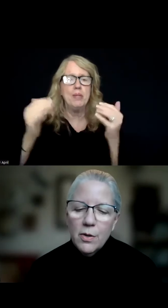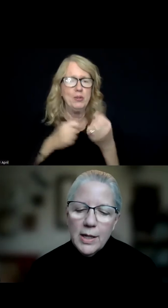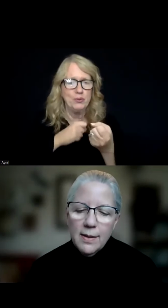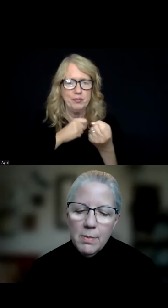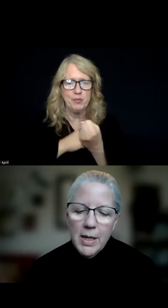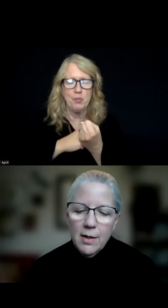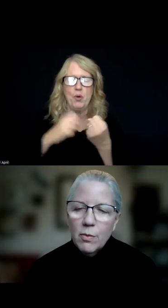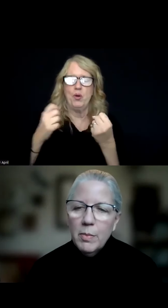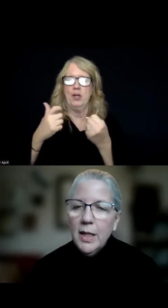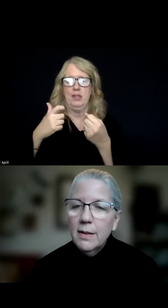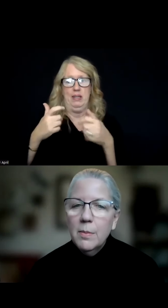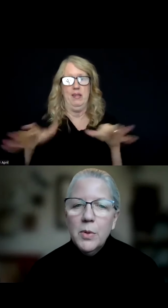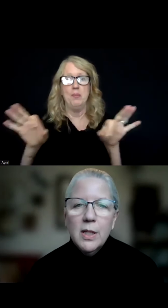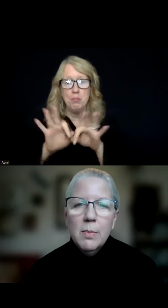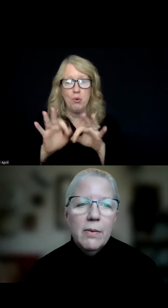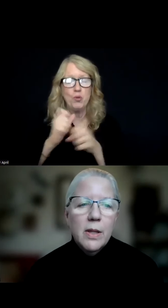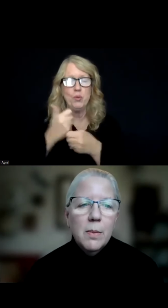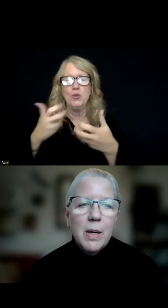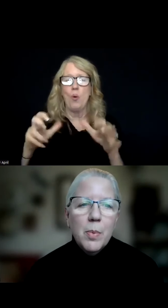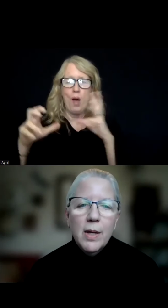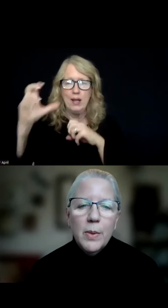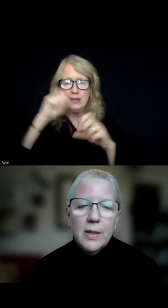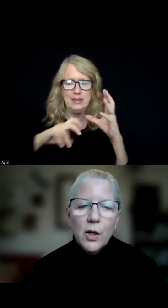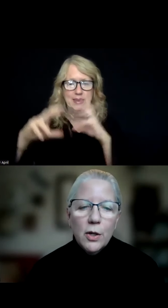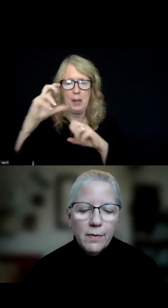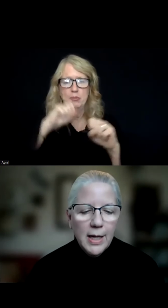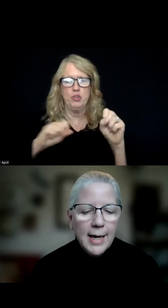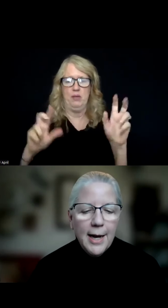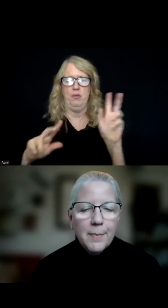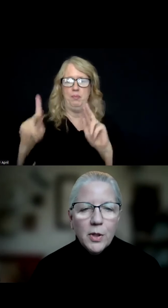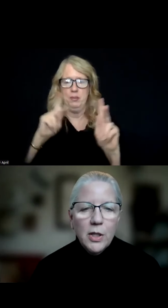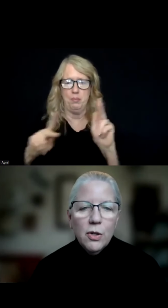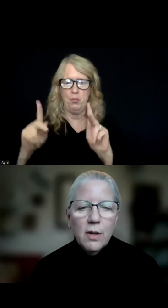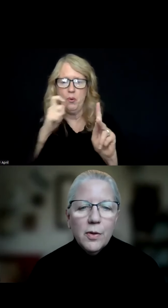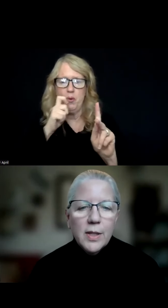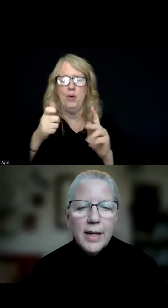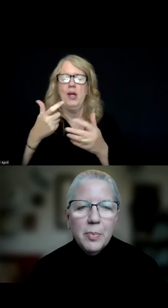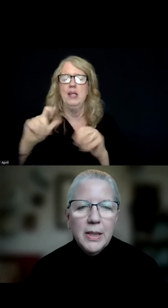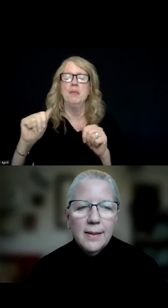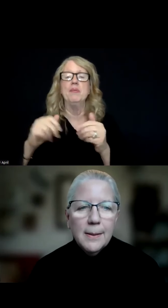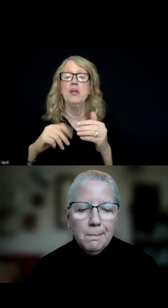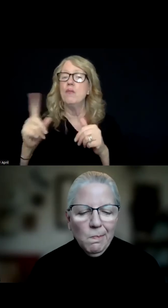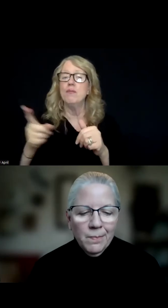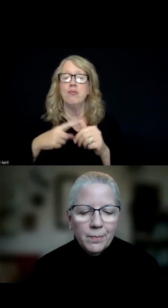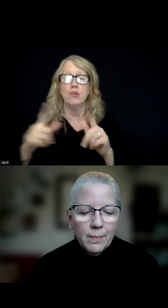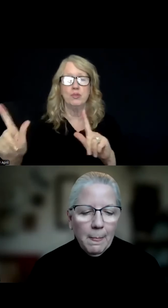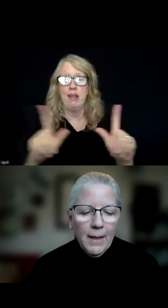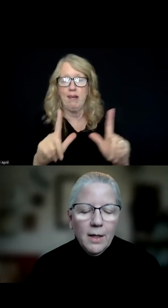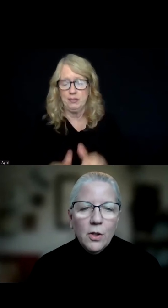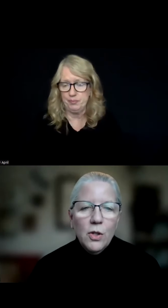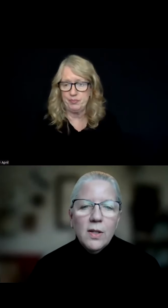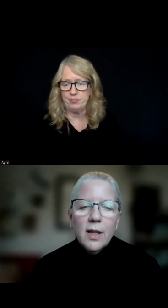not underestimating or making assumptions about the people that we serve. So can you go to the first slide, please? So just a